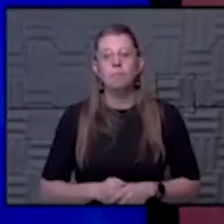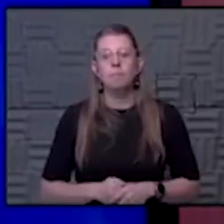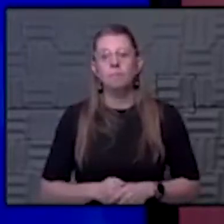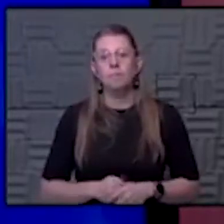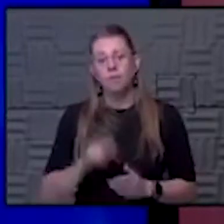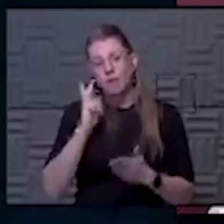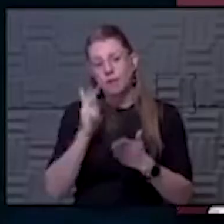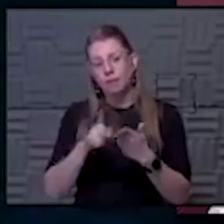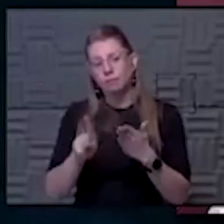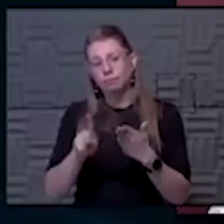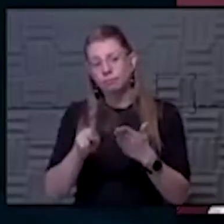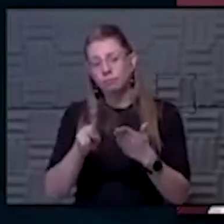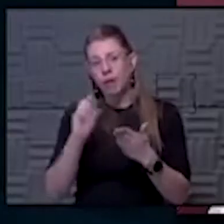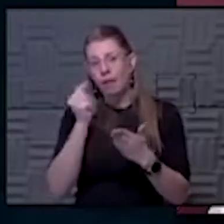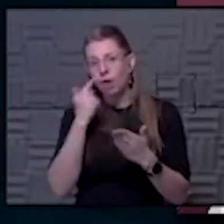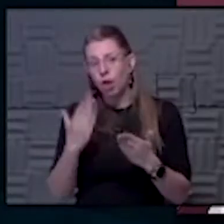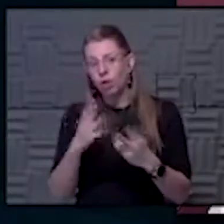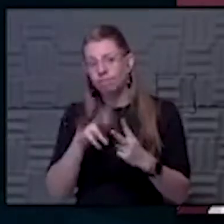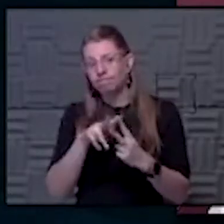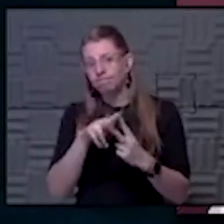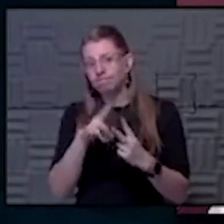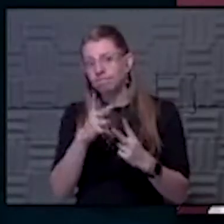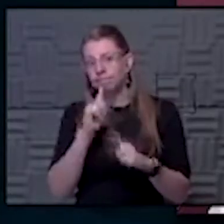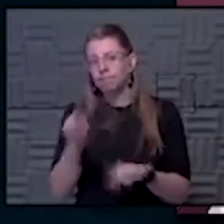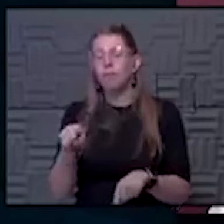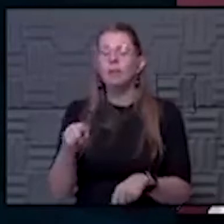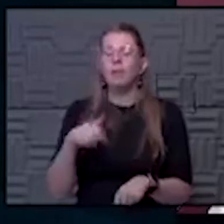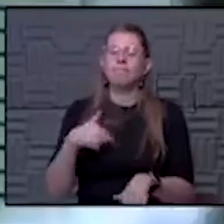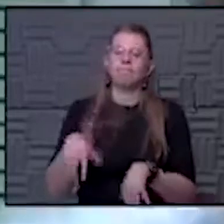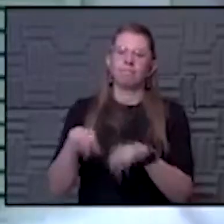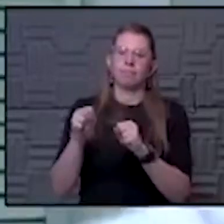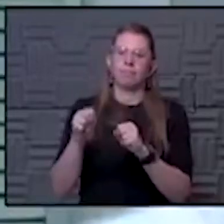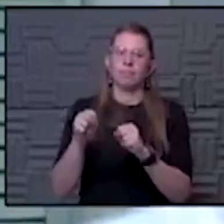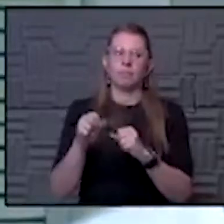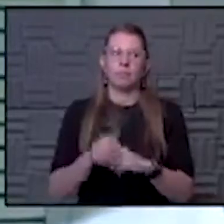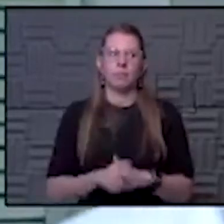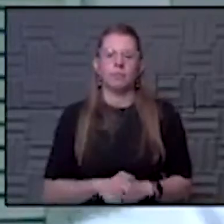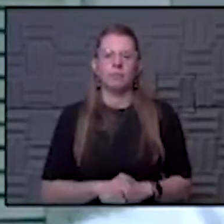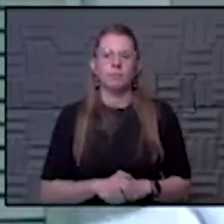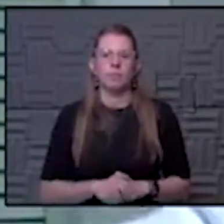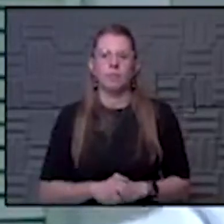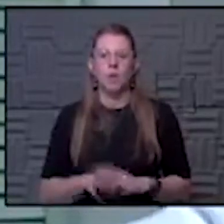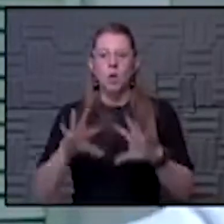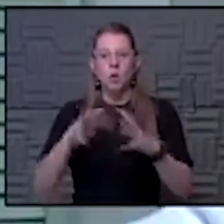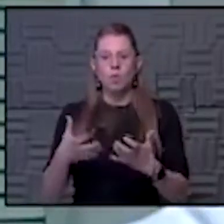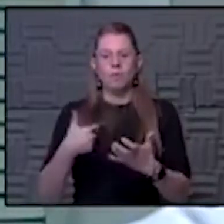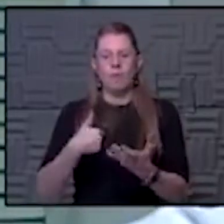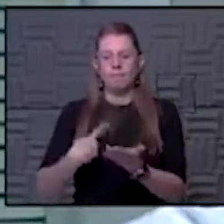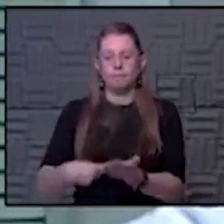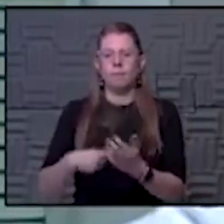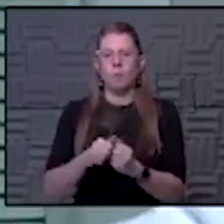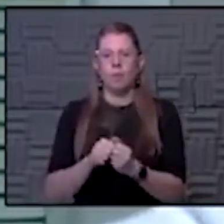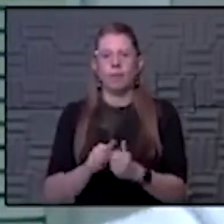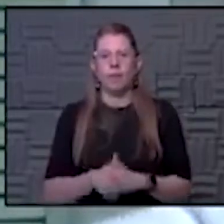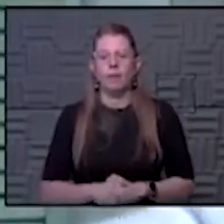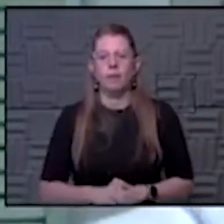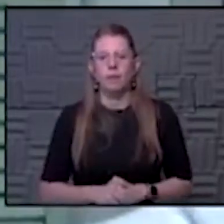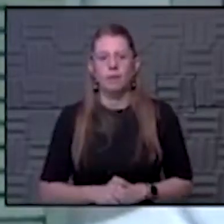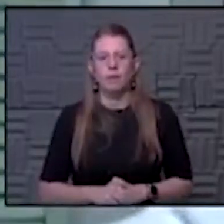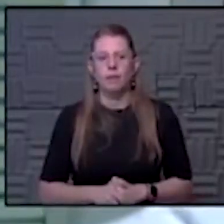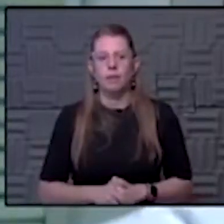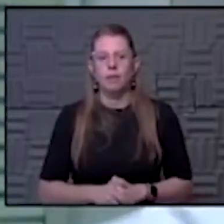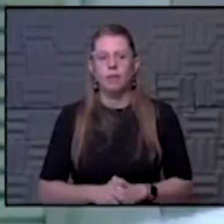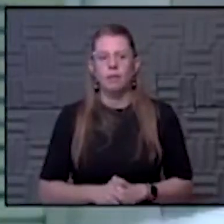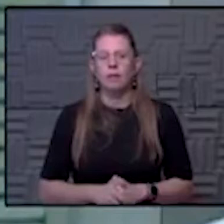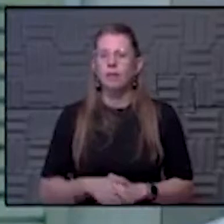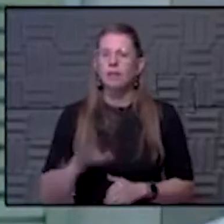Secretary Norman or Governor Kelly? Yeah, I'll take that. Those groups that I talked about Shannon, I